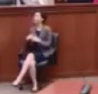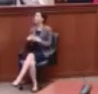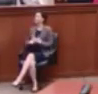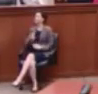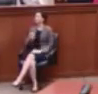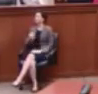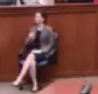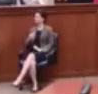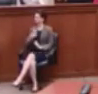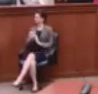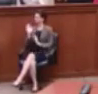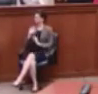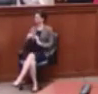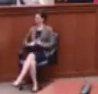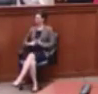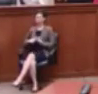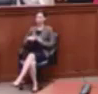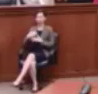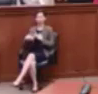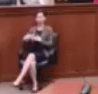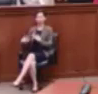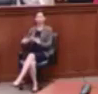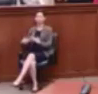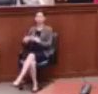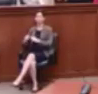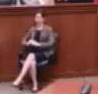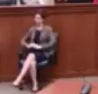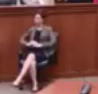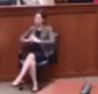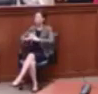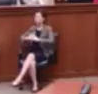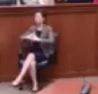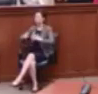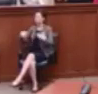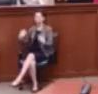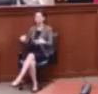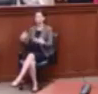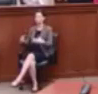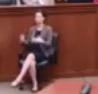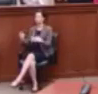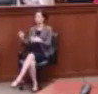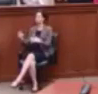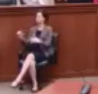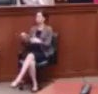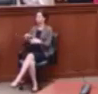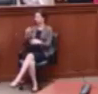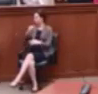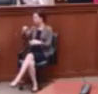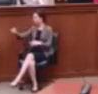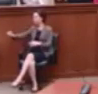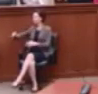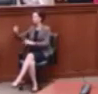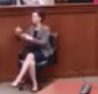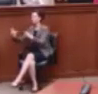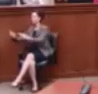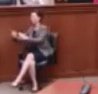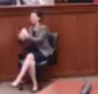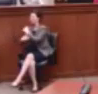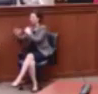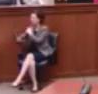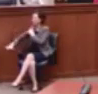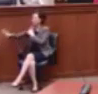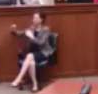CTE conversation and this revitalization effort, we are really the envy of most places in the